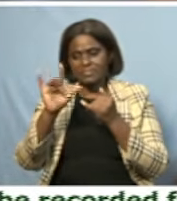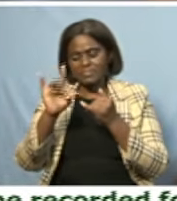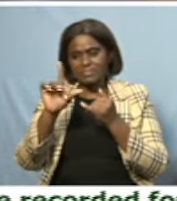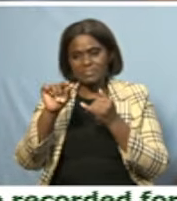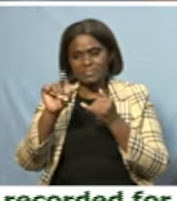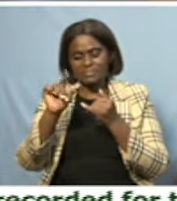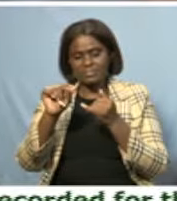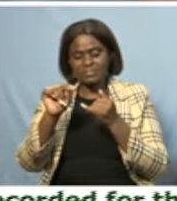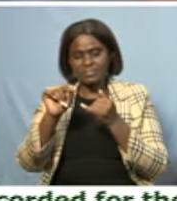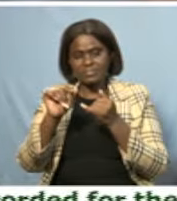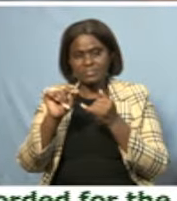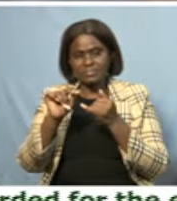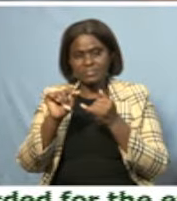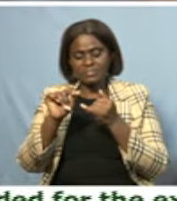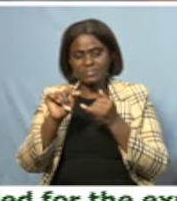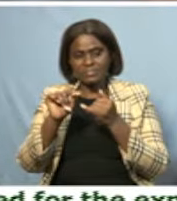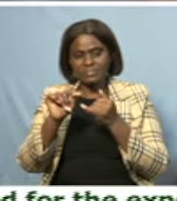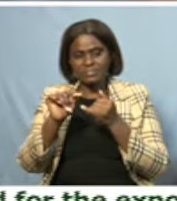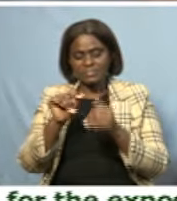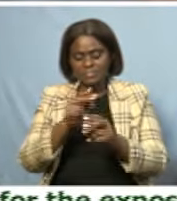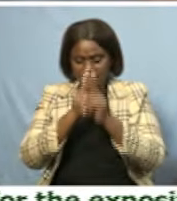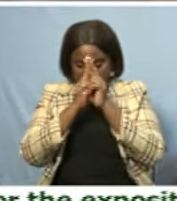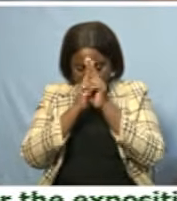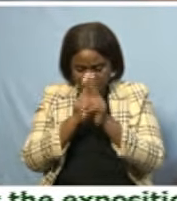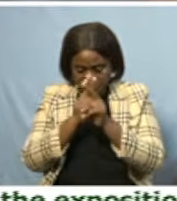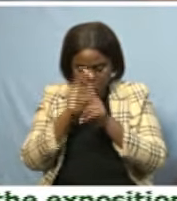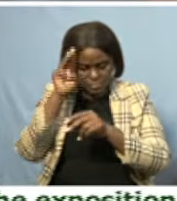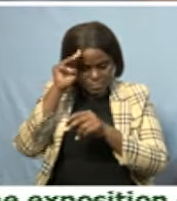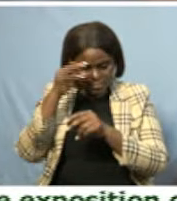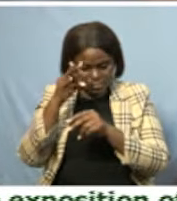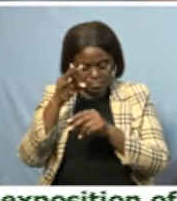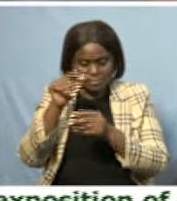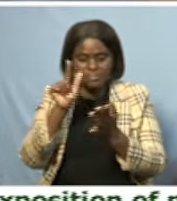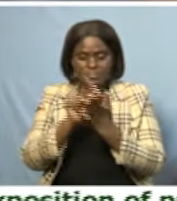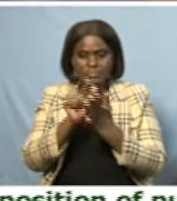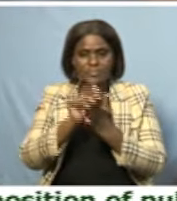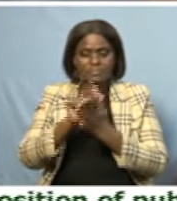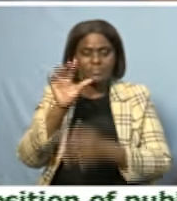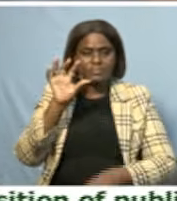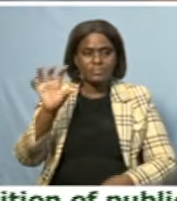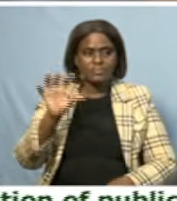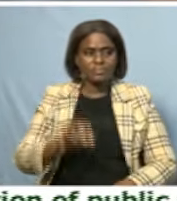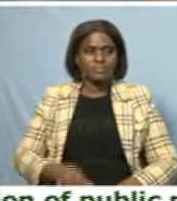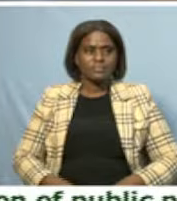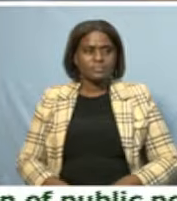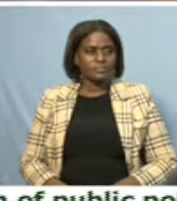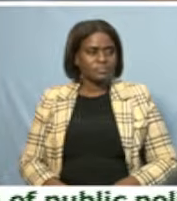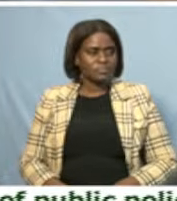18:20. The Honorable Minister for Lusaka Province.